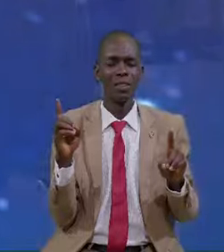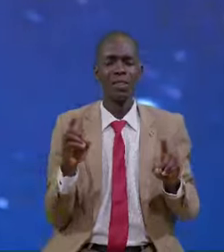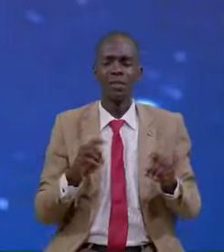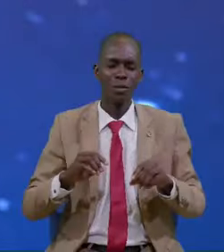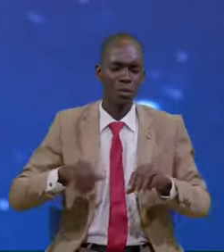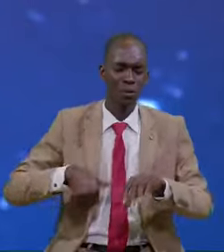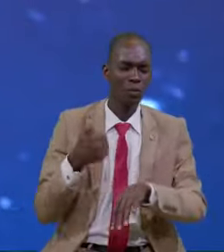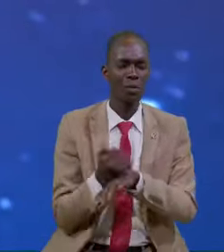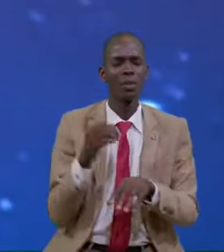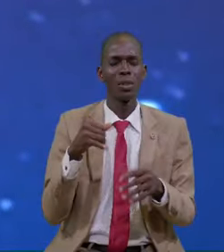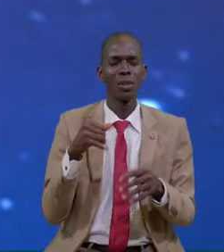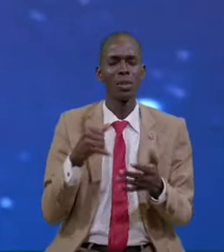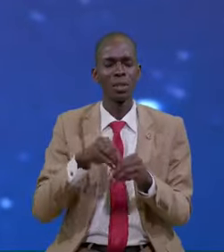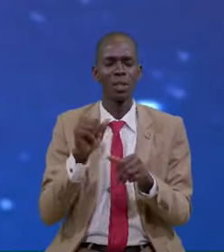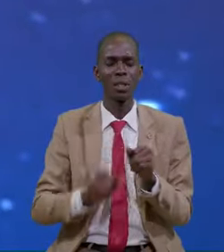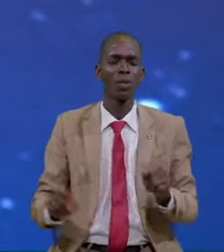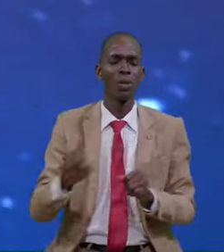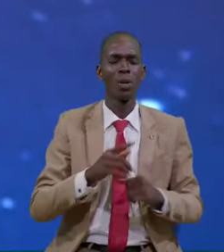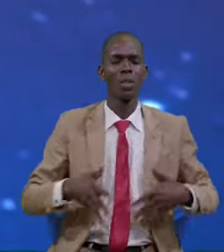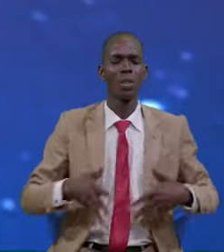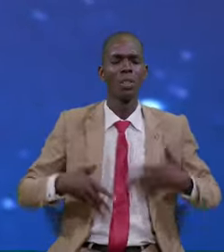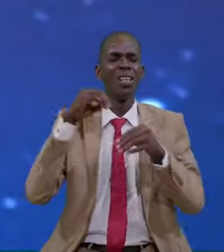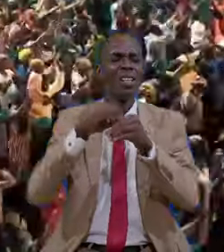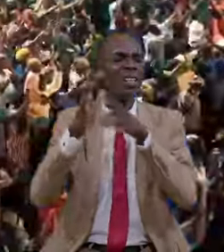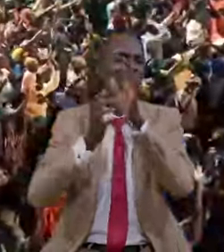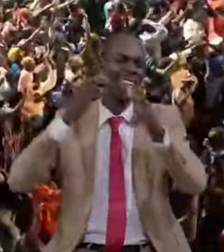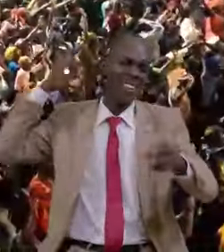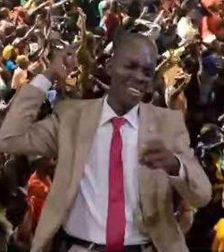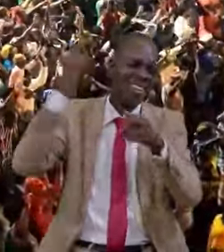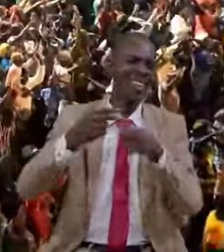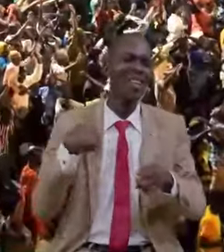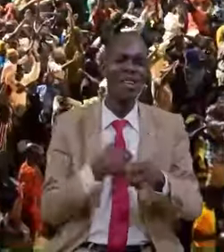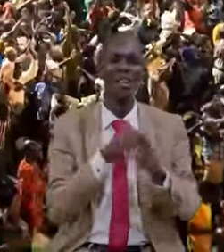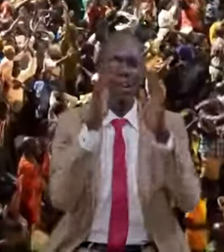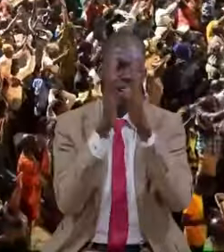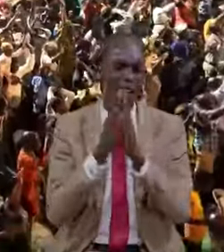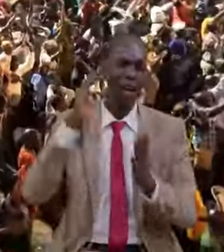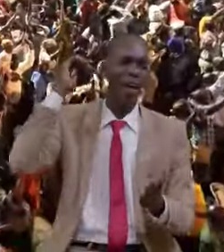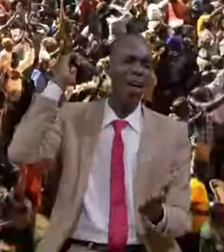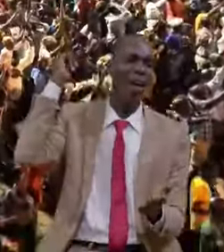life. In Jesus' name we pray.